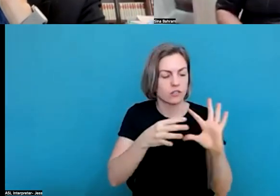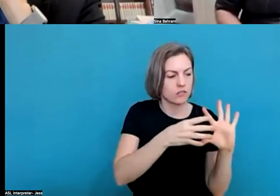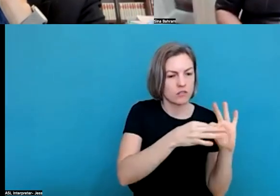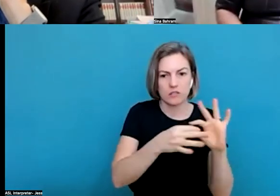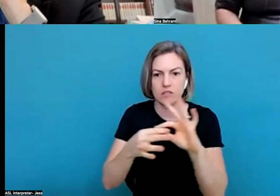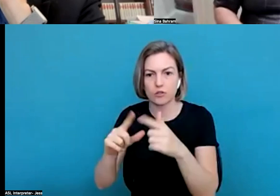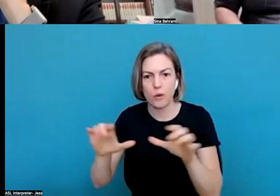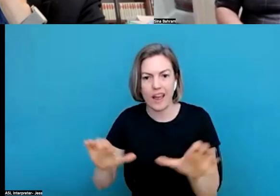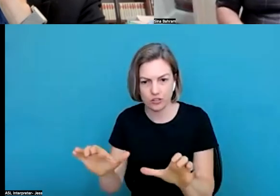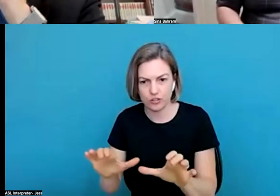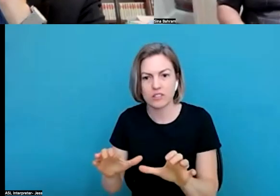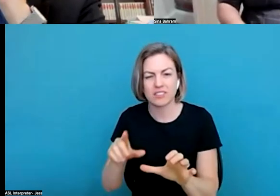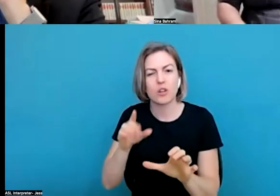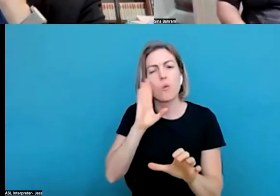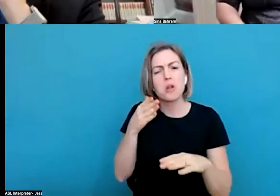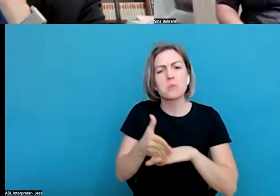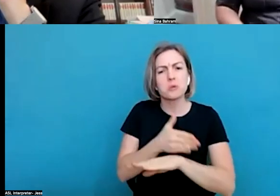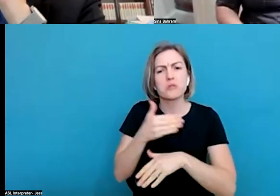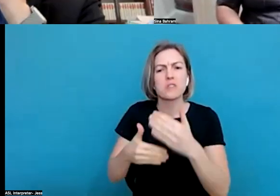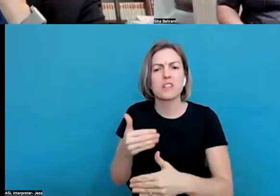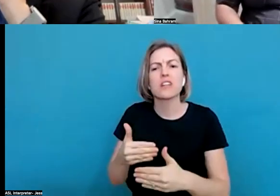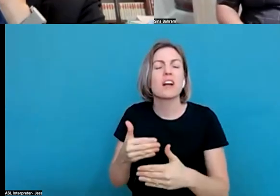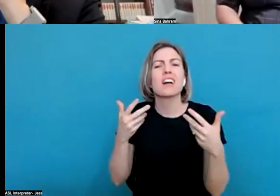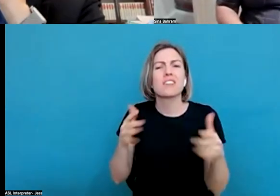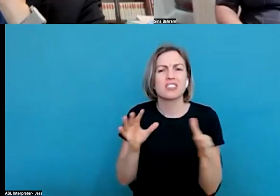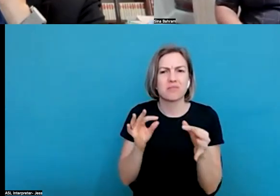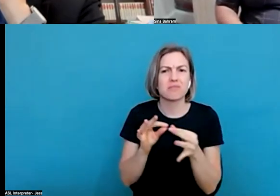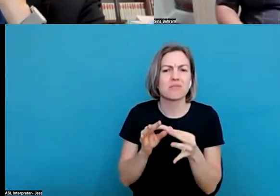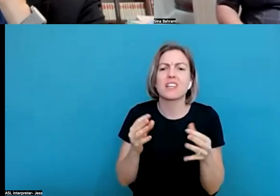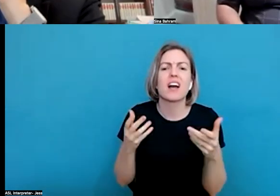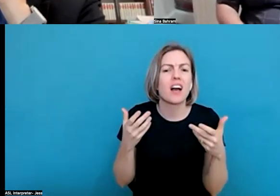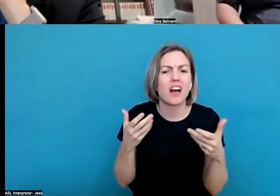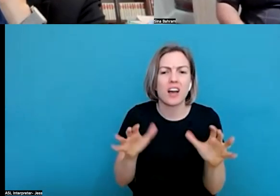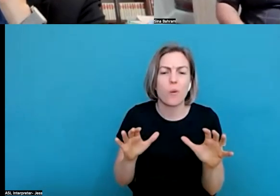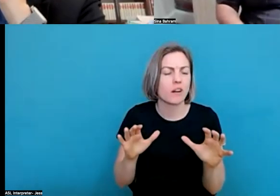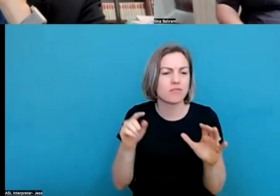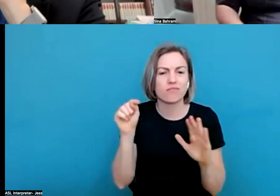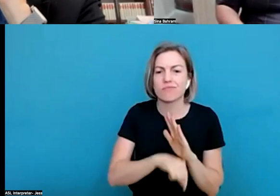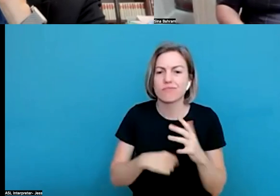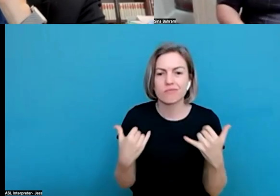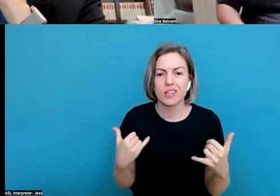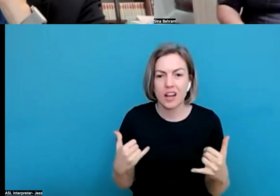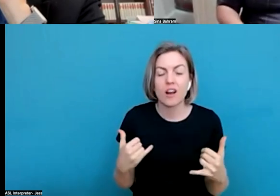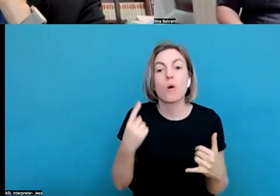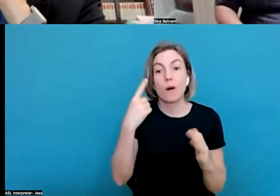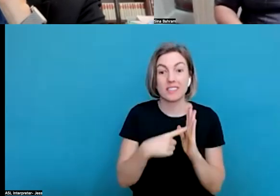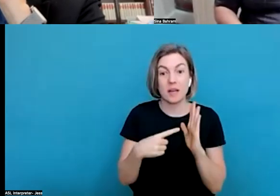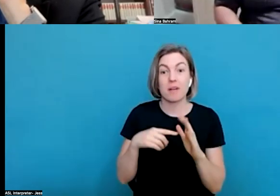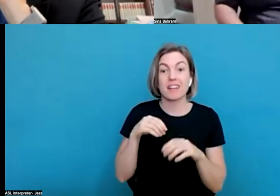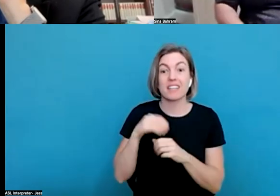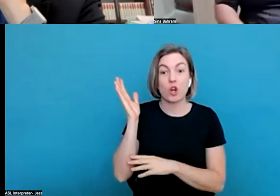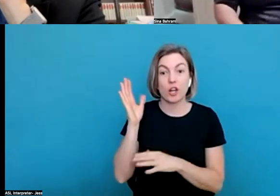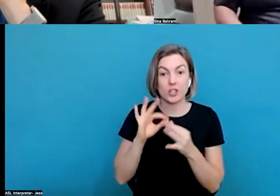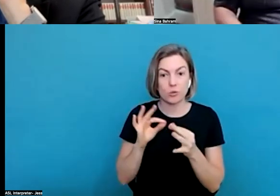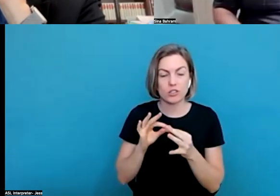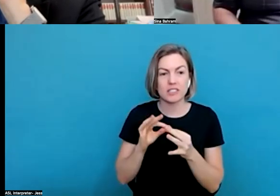so I'm not going to go in too much detail for this. But again, the idea is like one of the examples I have in the talking notes is make sure I don't